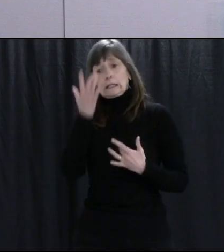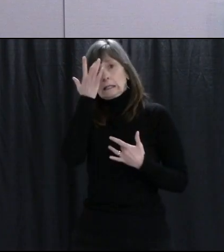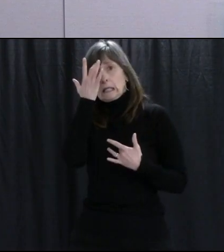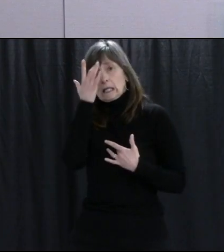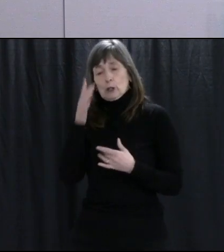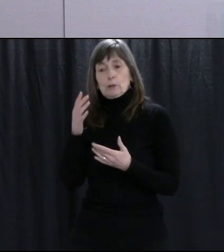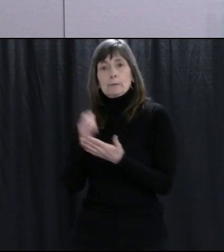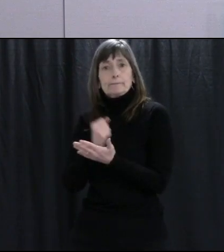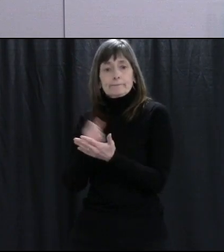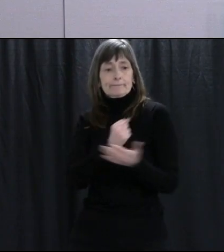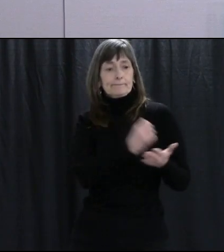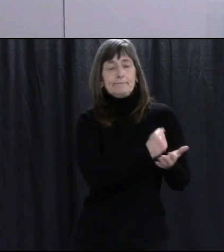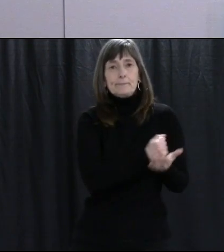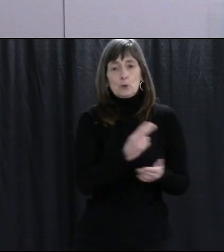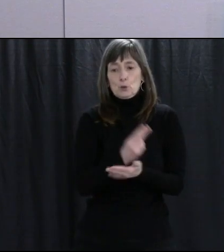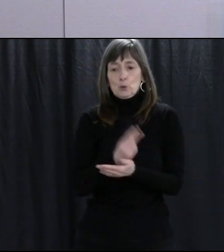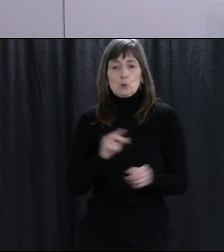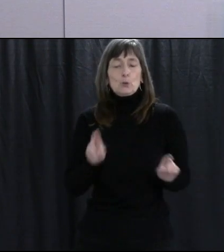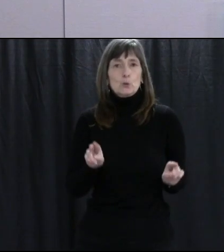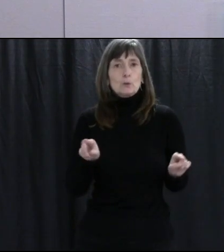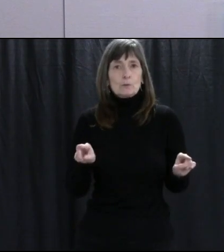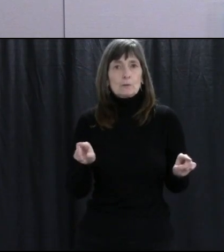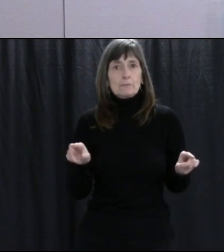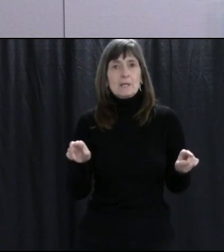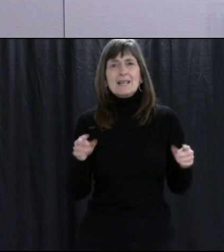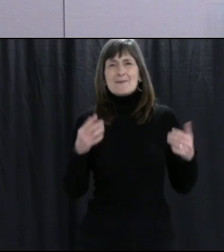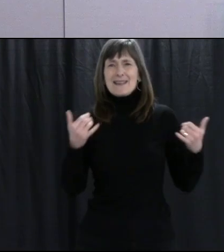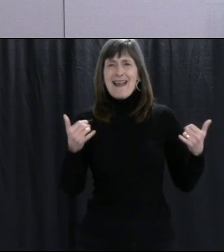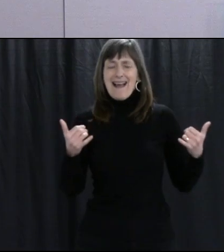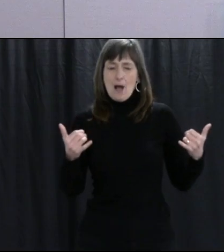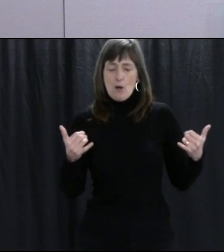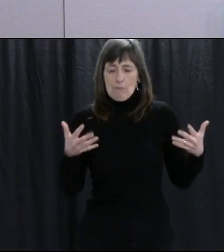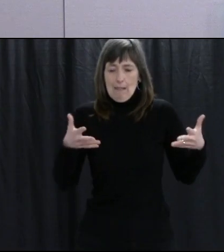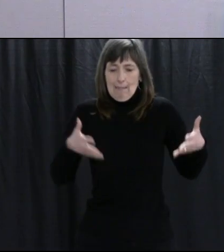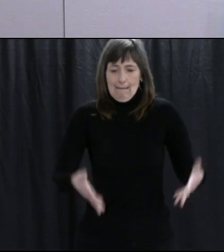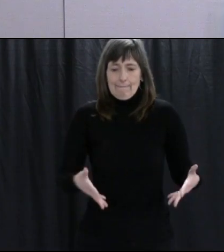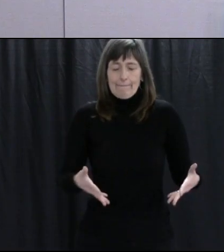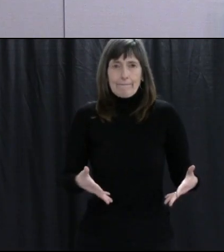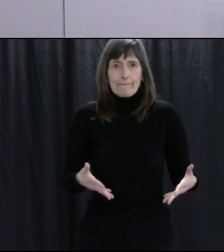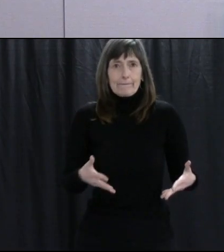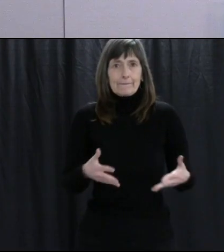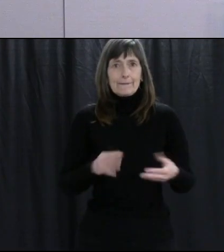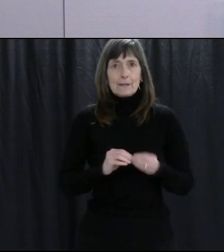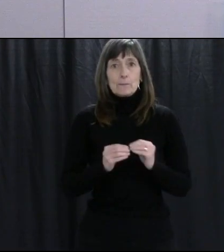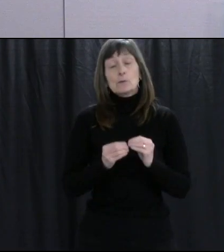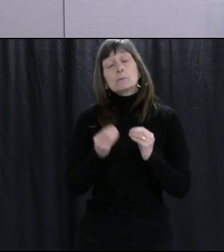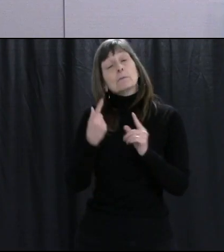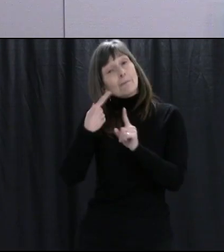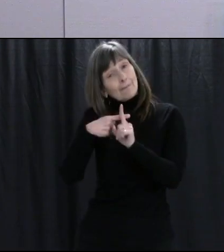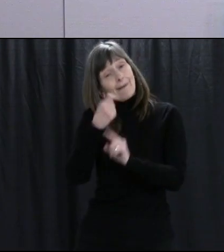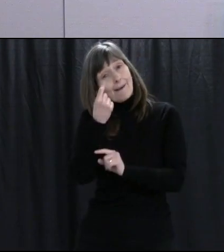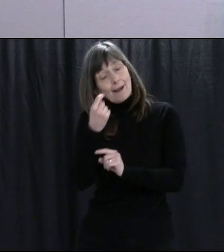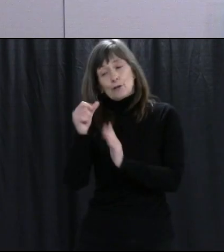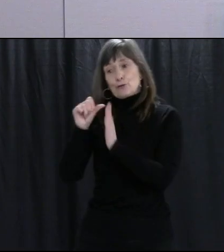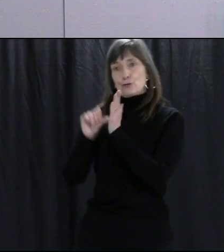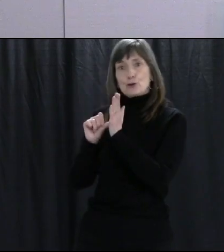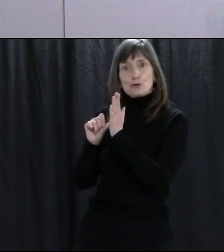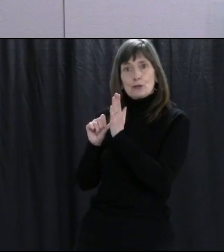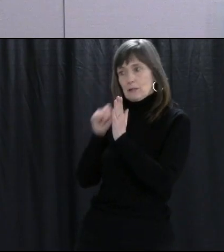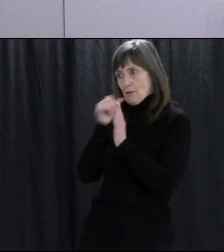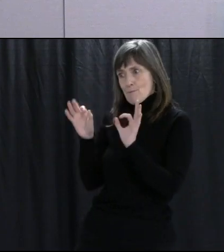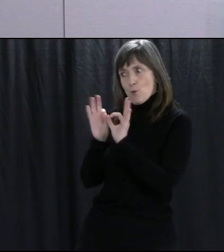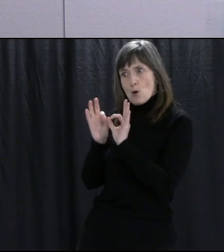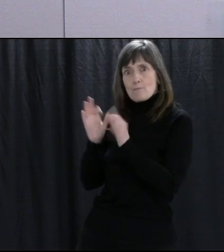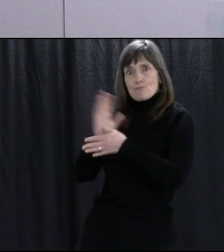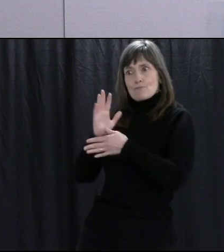issues. Can you give me an idea of what's our capacity, especially now that non-essential surgeries have been canceled? You know, if we started to see